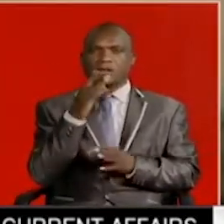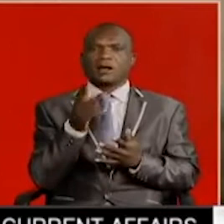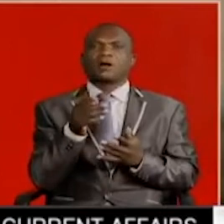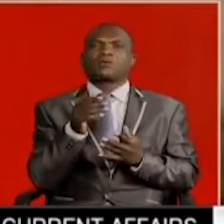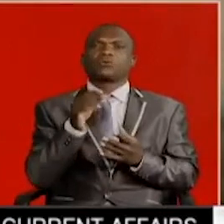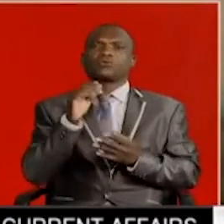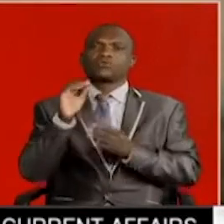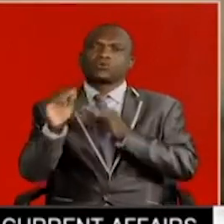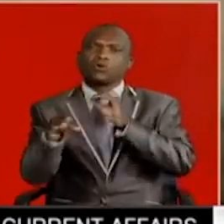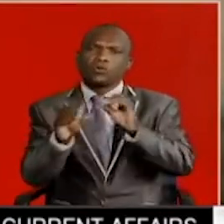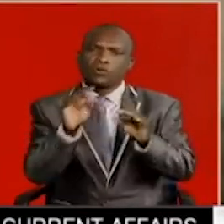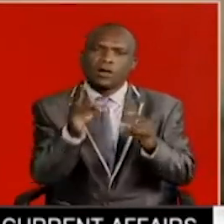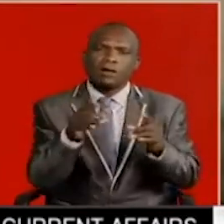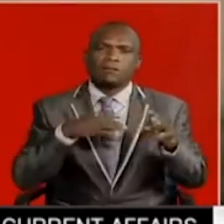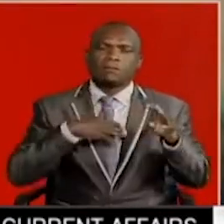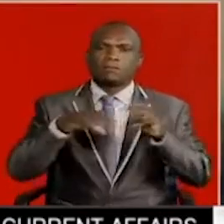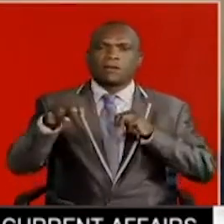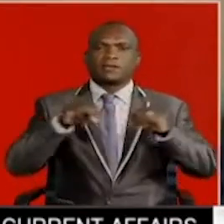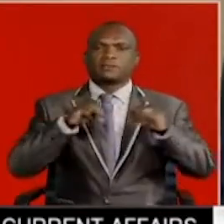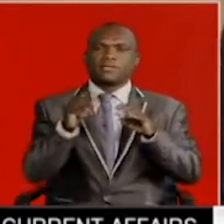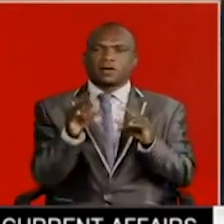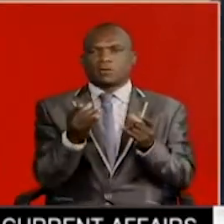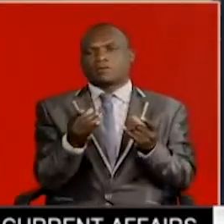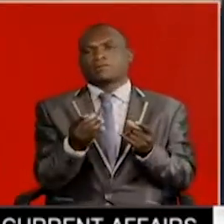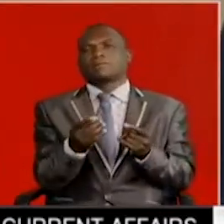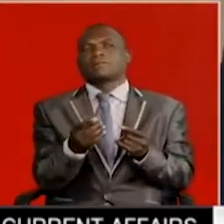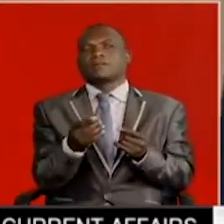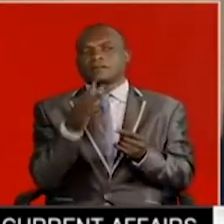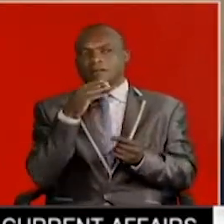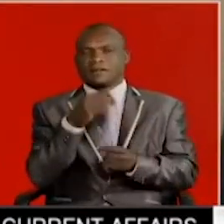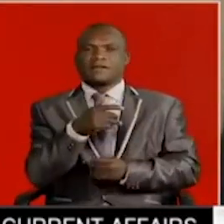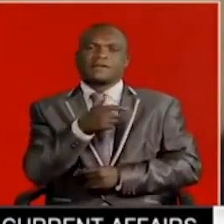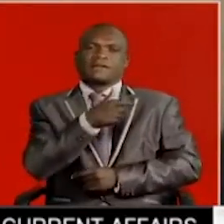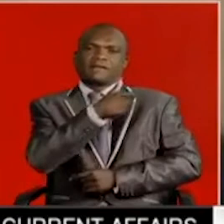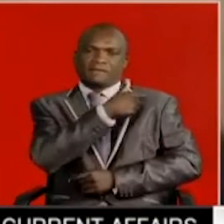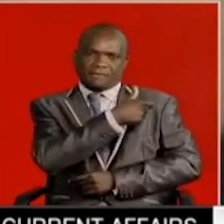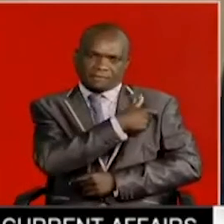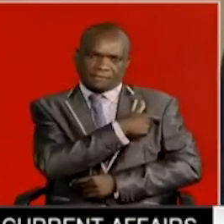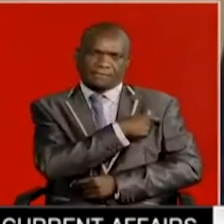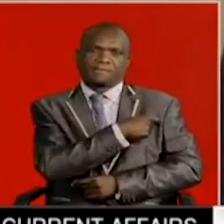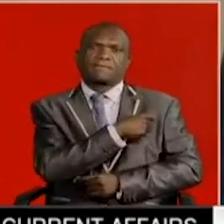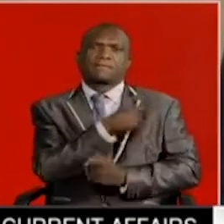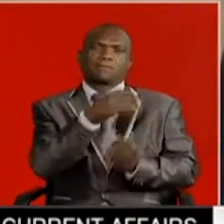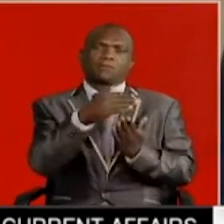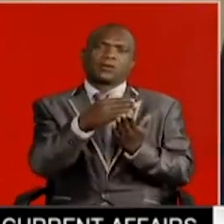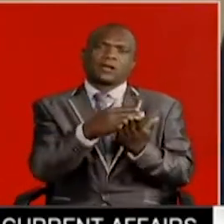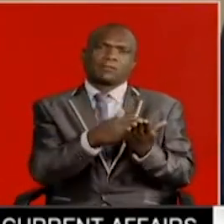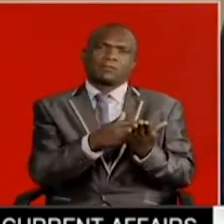management. The immunization supply chain of